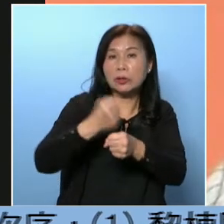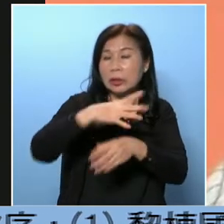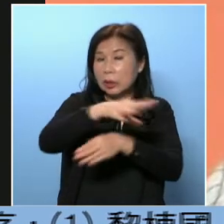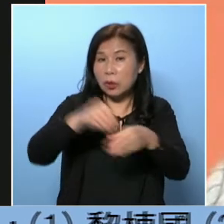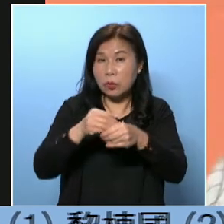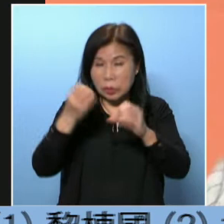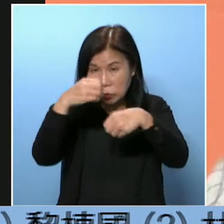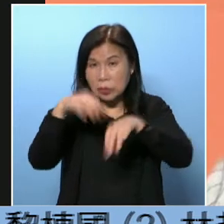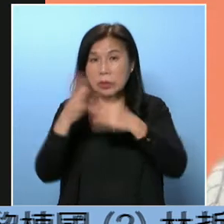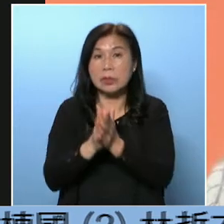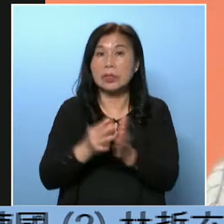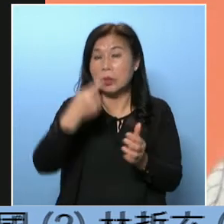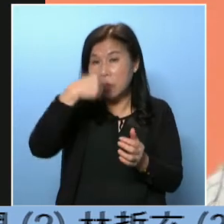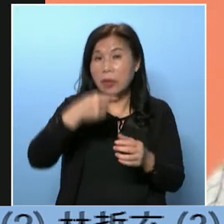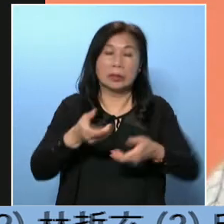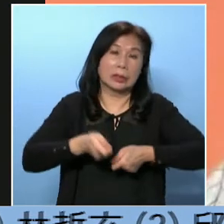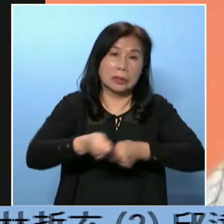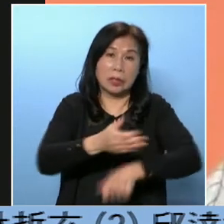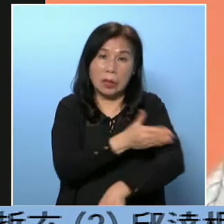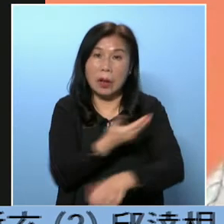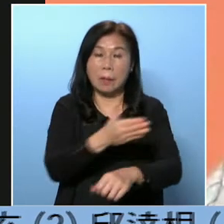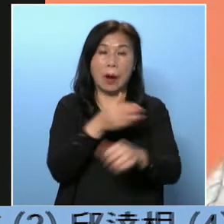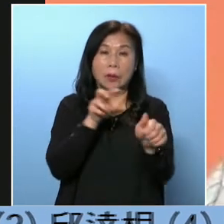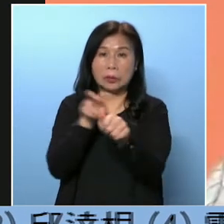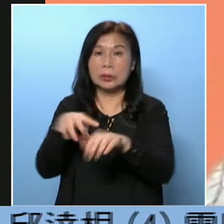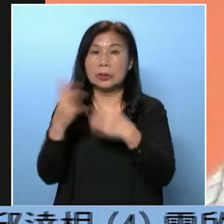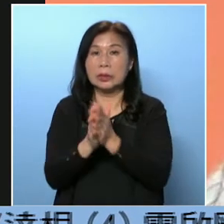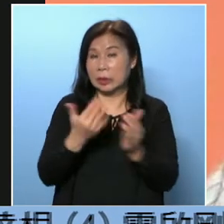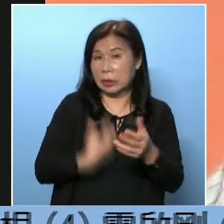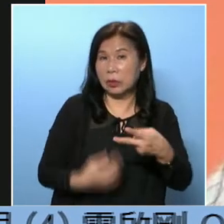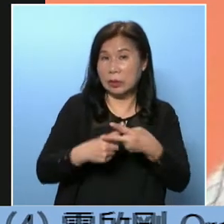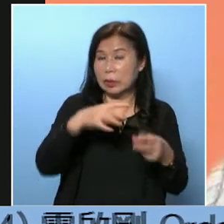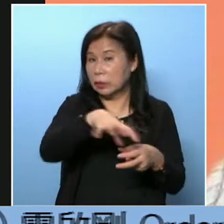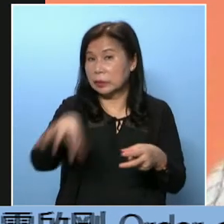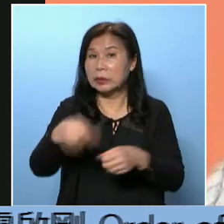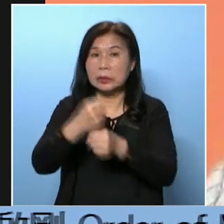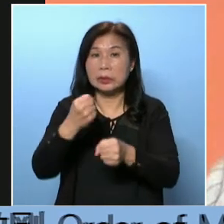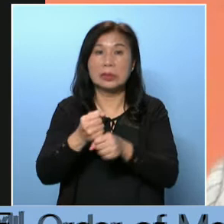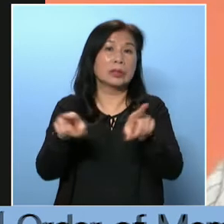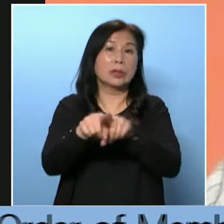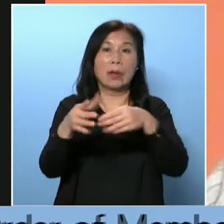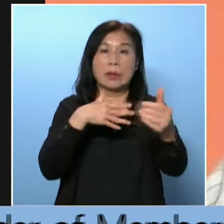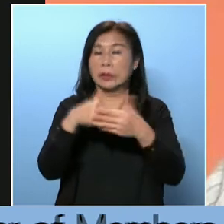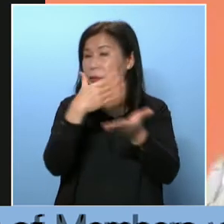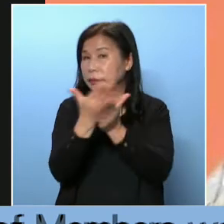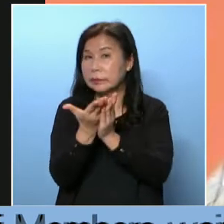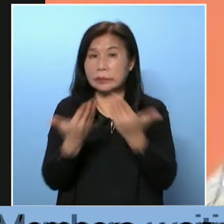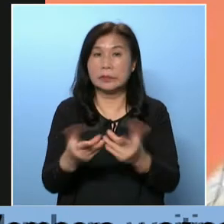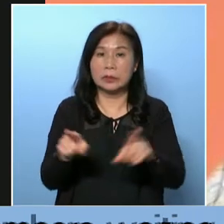to those in the front line, for example, the policemen, the specimen taker, the cleaners, security guards, the volunteers, community workers,